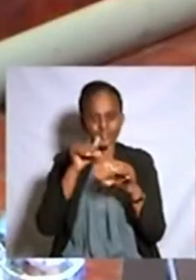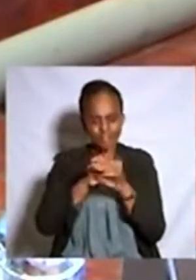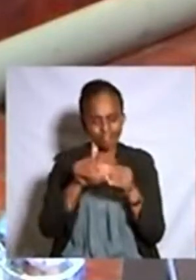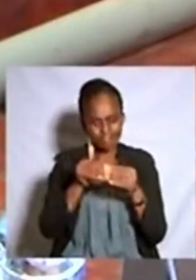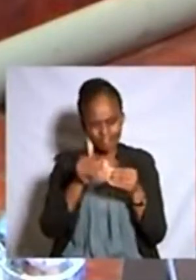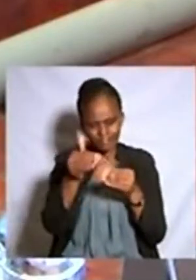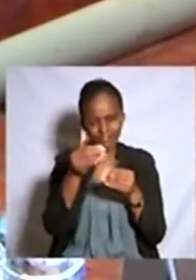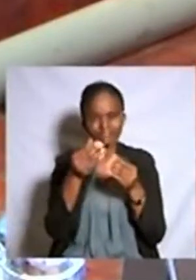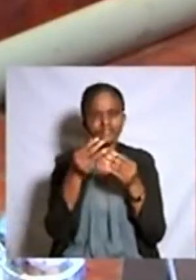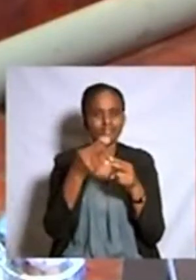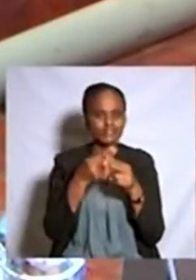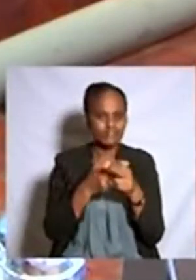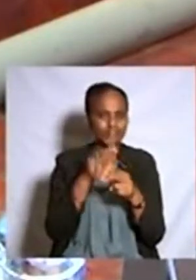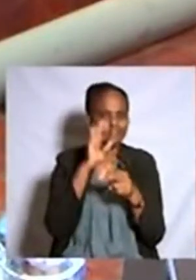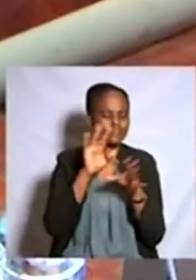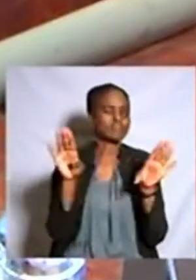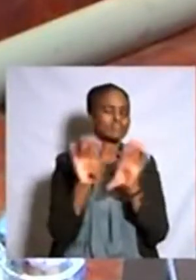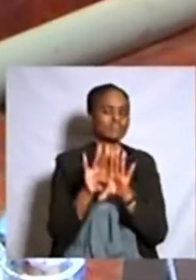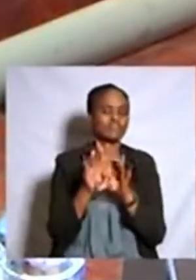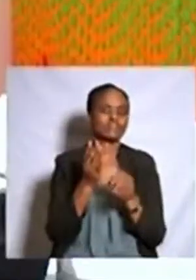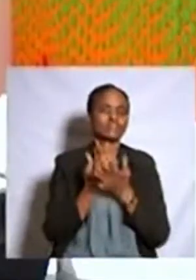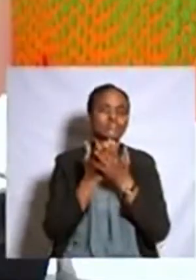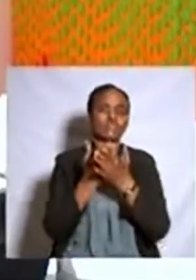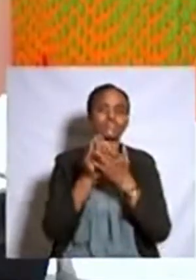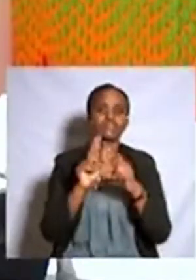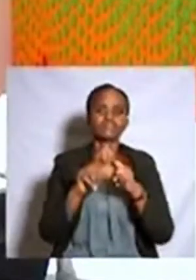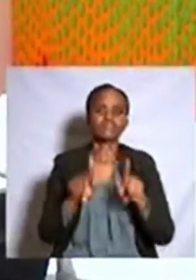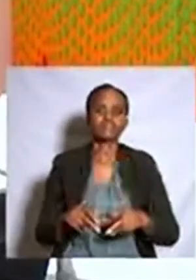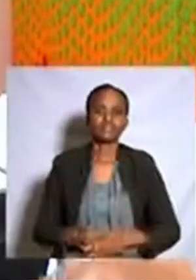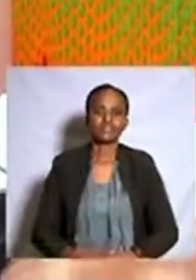few months we should be able to close out. I submit, Chair.